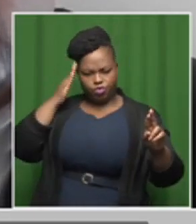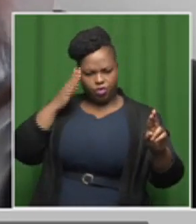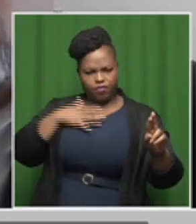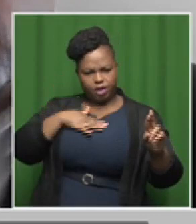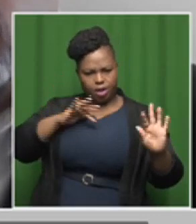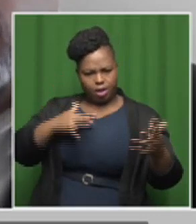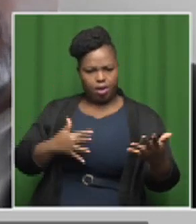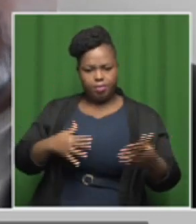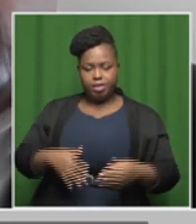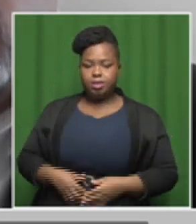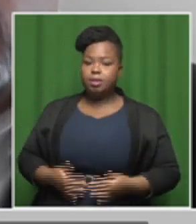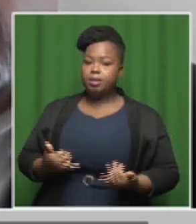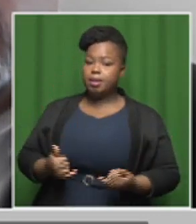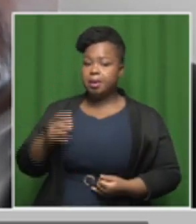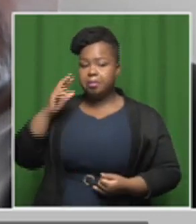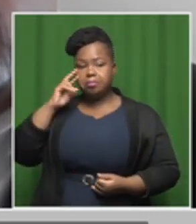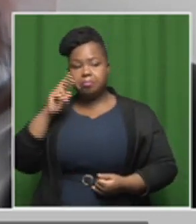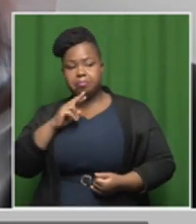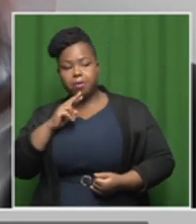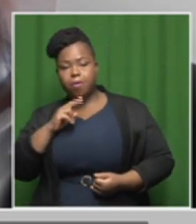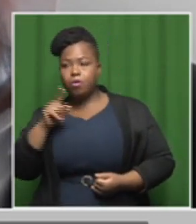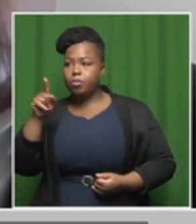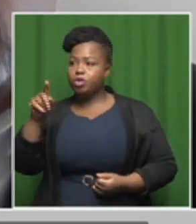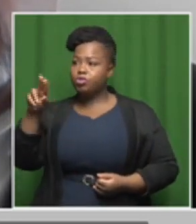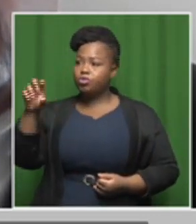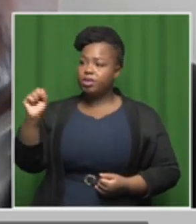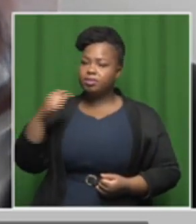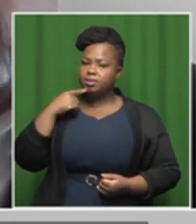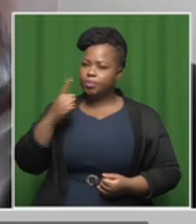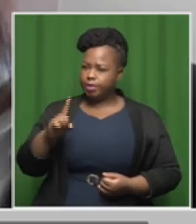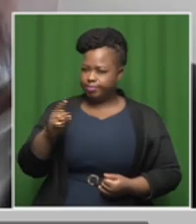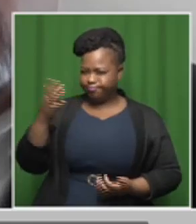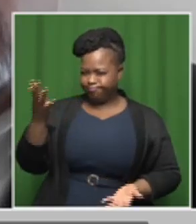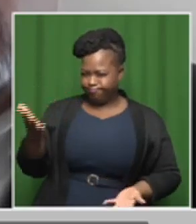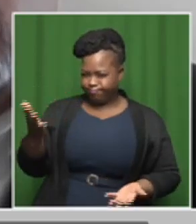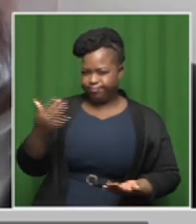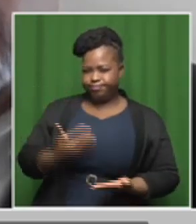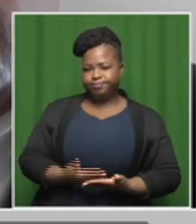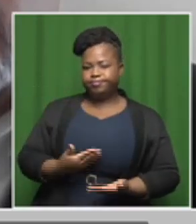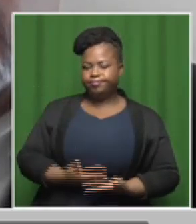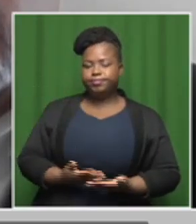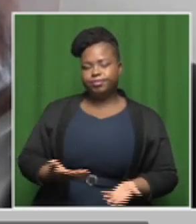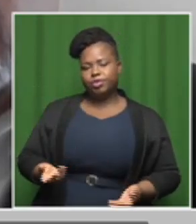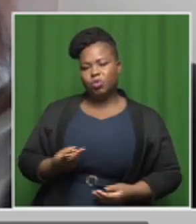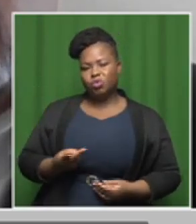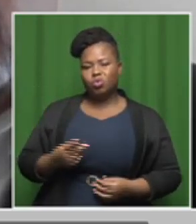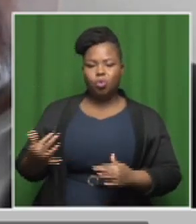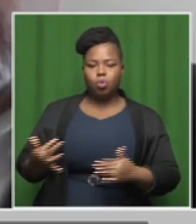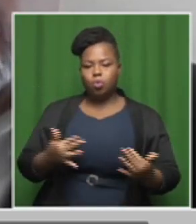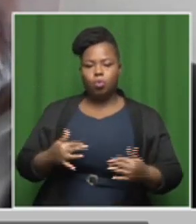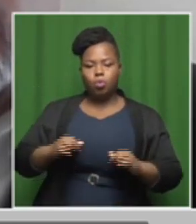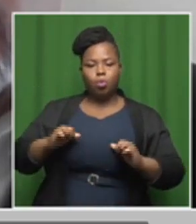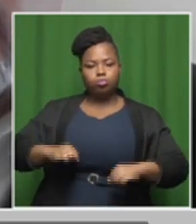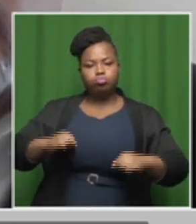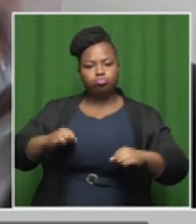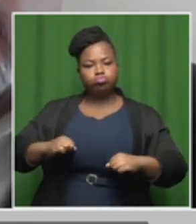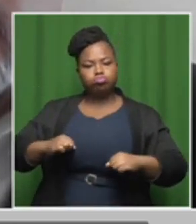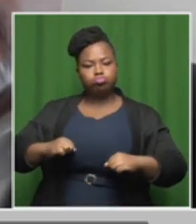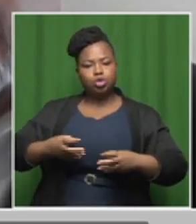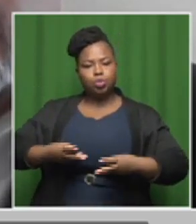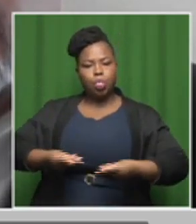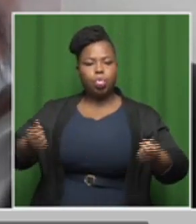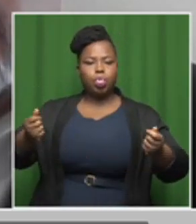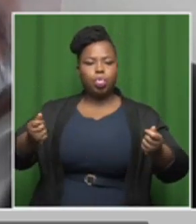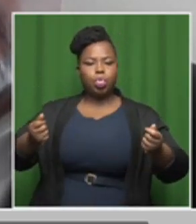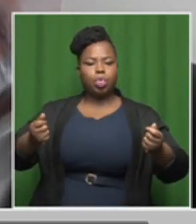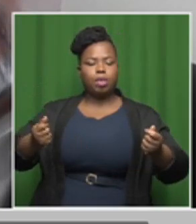now see what the US are saying. We also saw that there's a possibility of a ceasefire, and yet that seemed